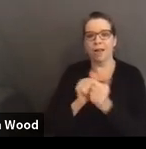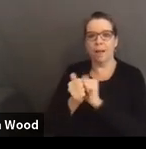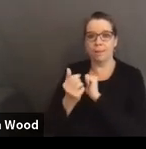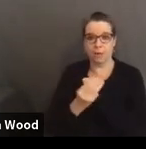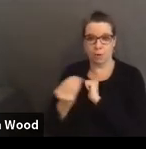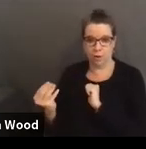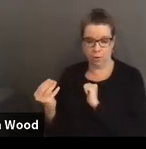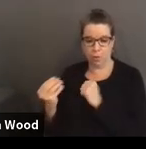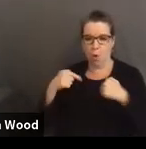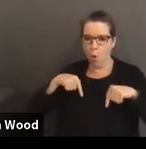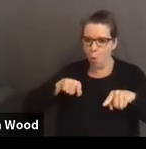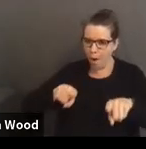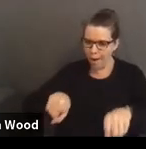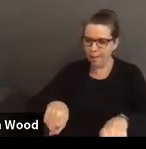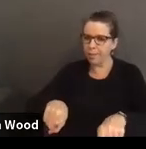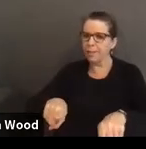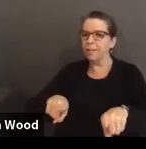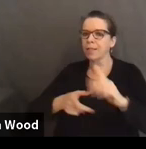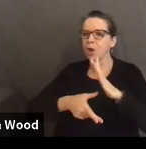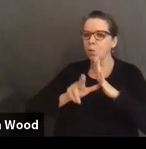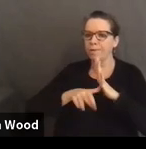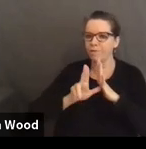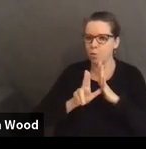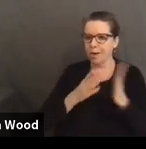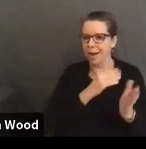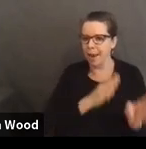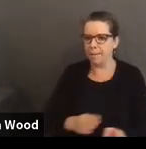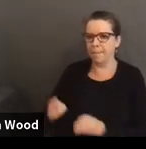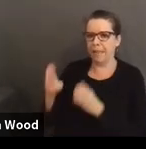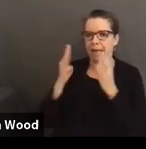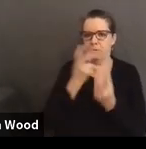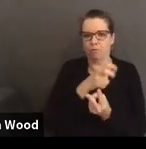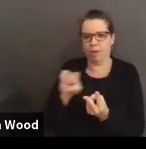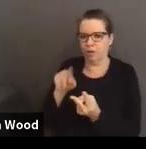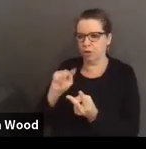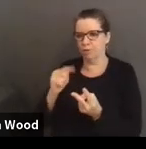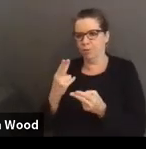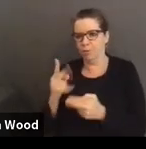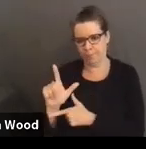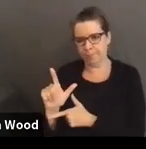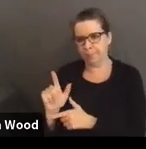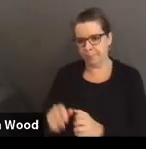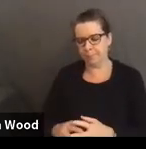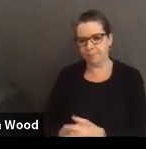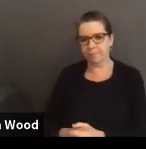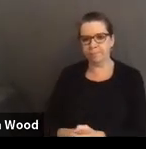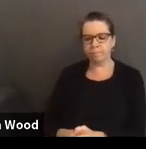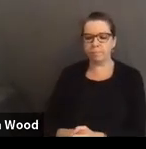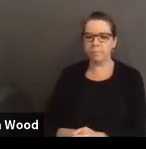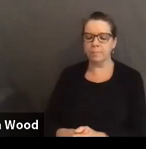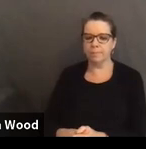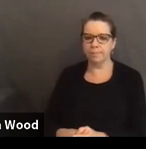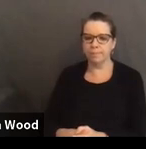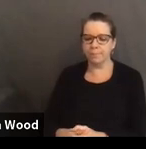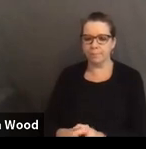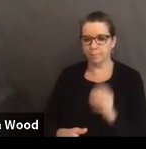materials while simultaneously reviewing and planning for a transition to the THL